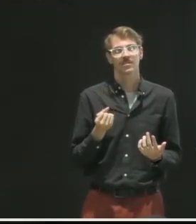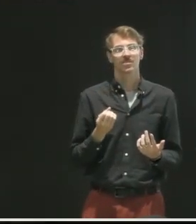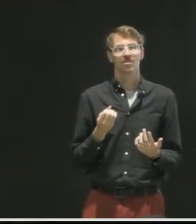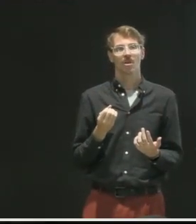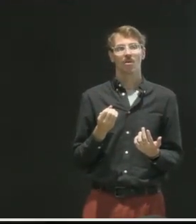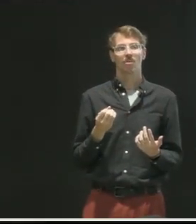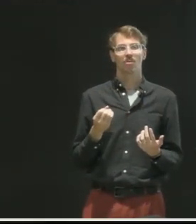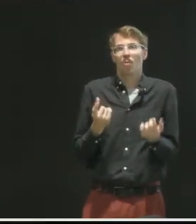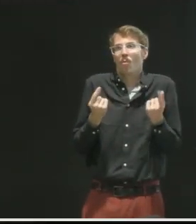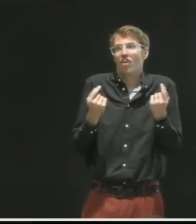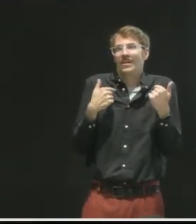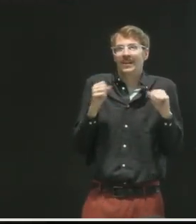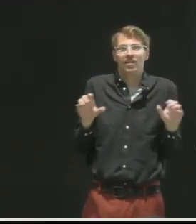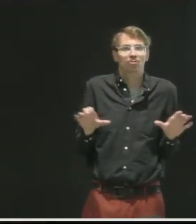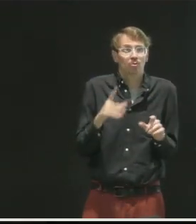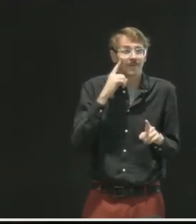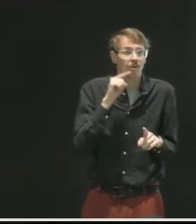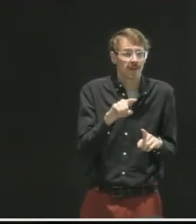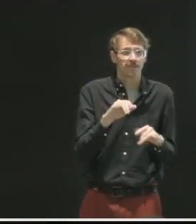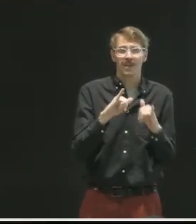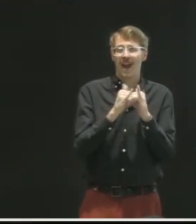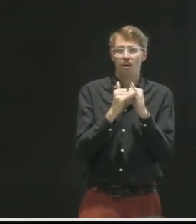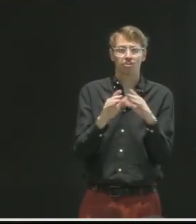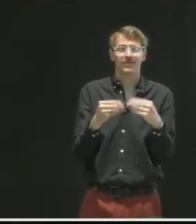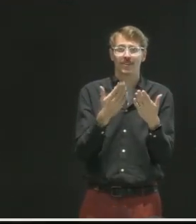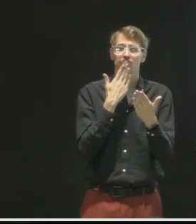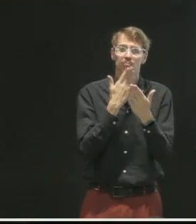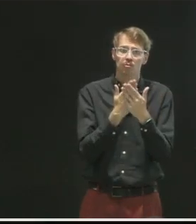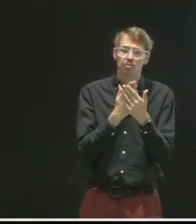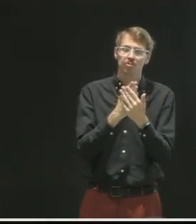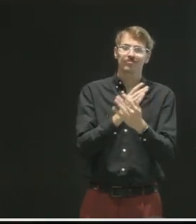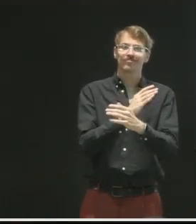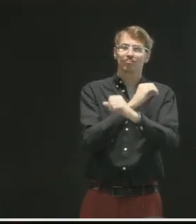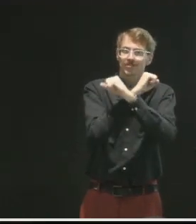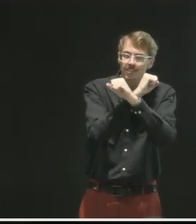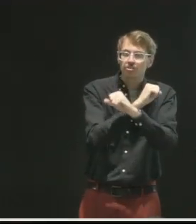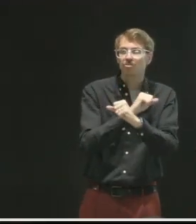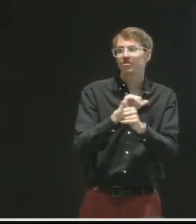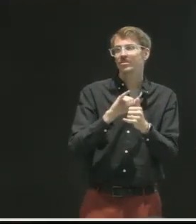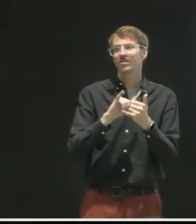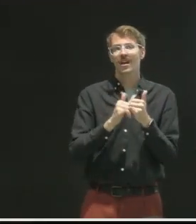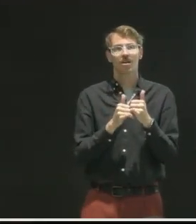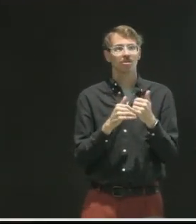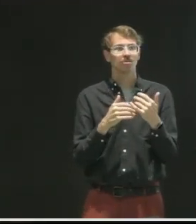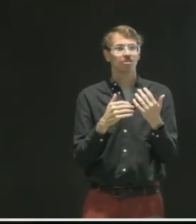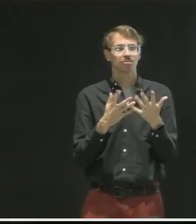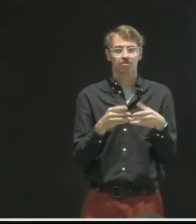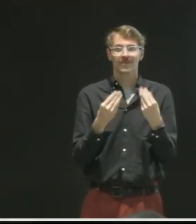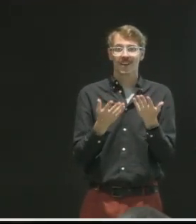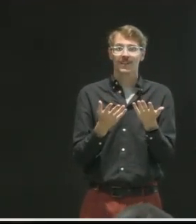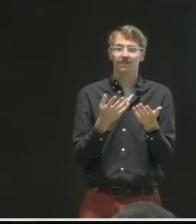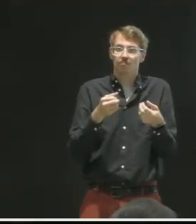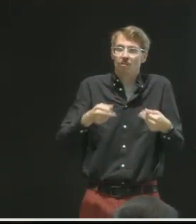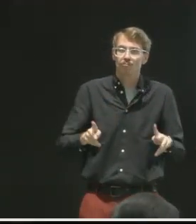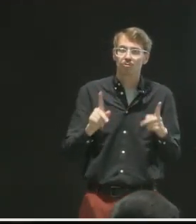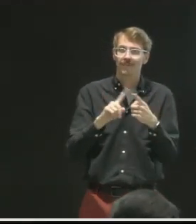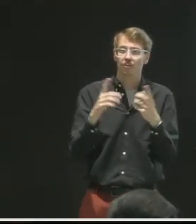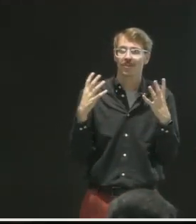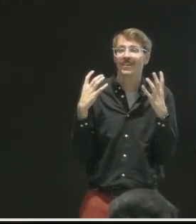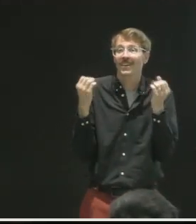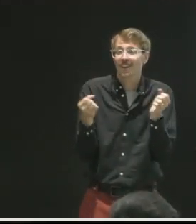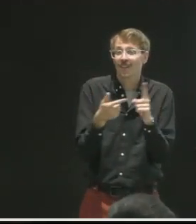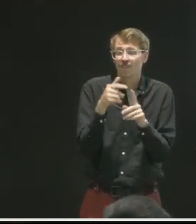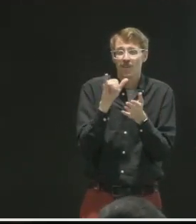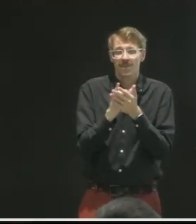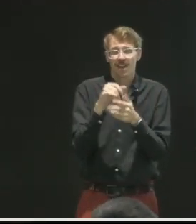them, how to give them good protection, and how to give them a healing from the trauma